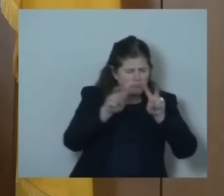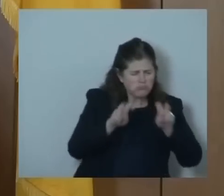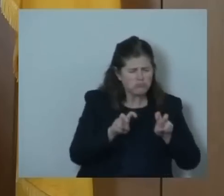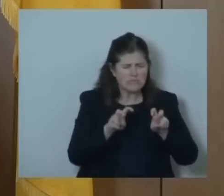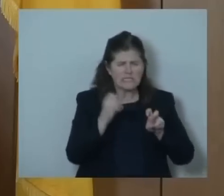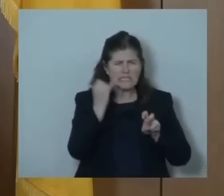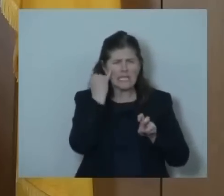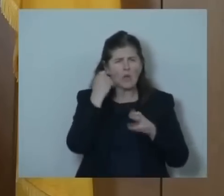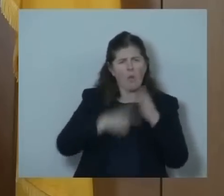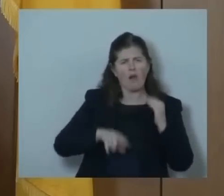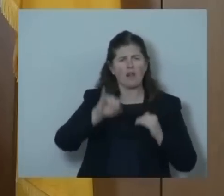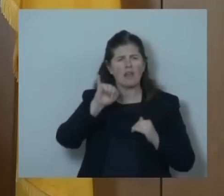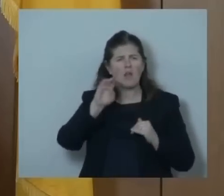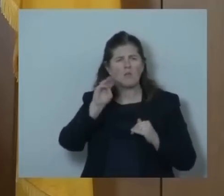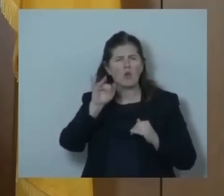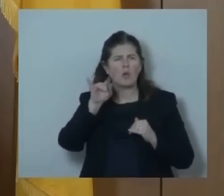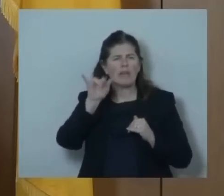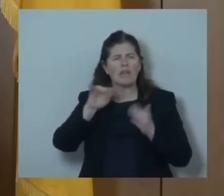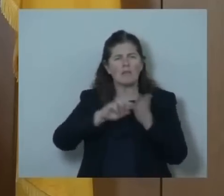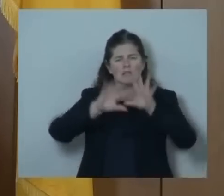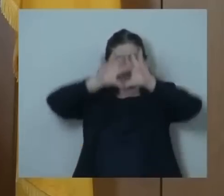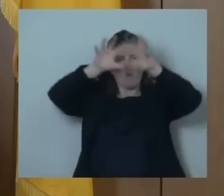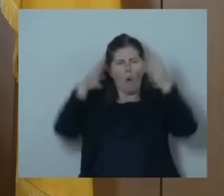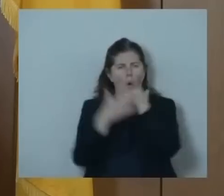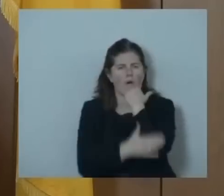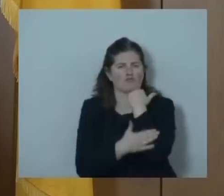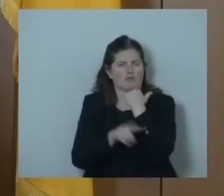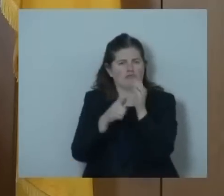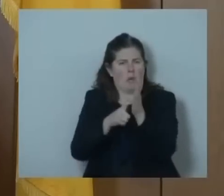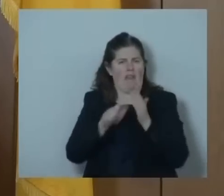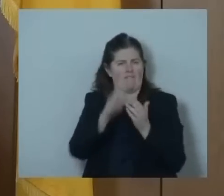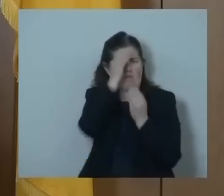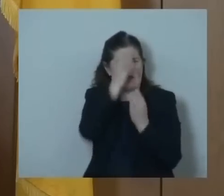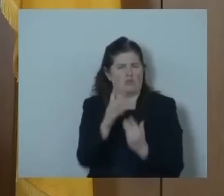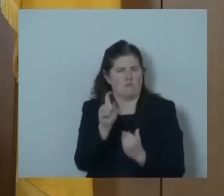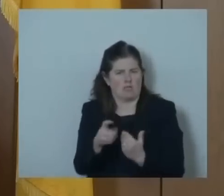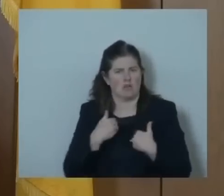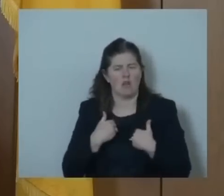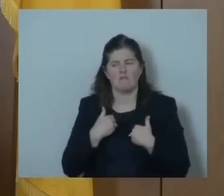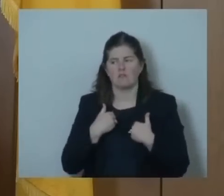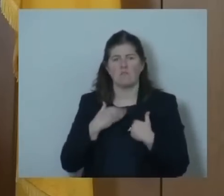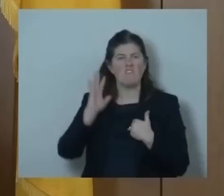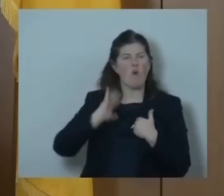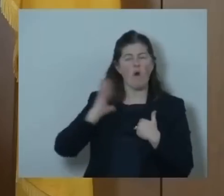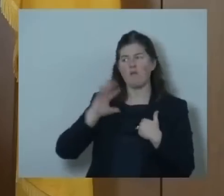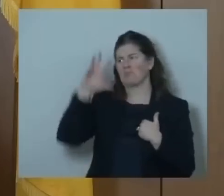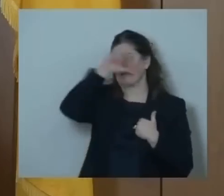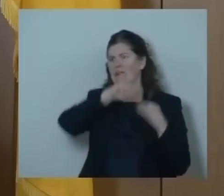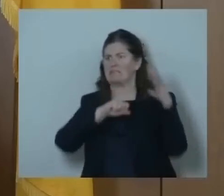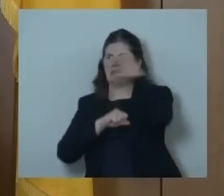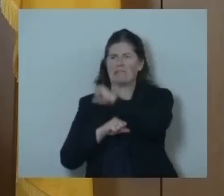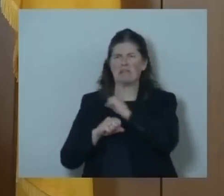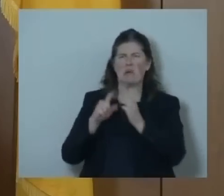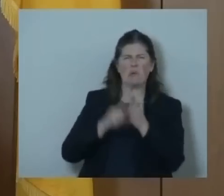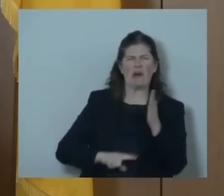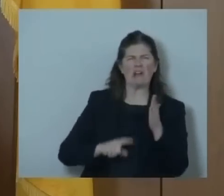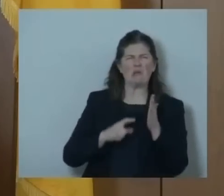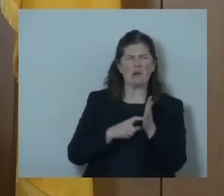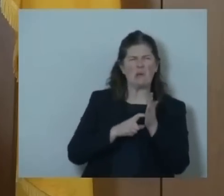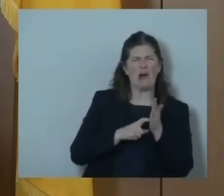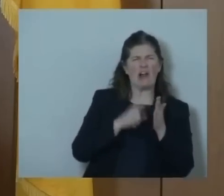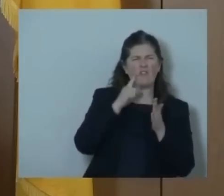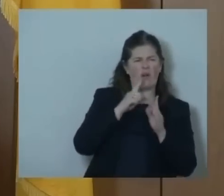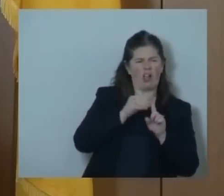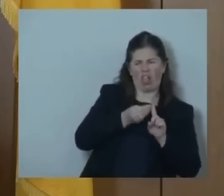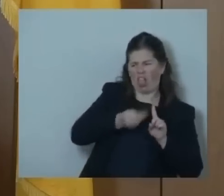immunity factors, which is data that the entire country needs. Because, you know, we were guessing about criteria for